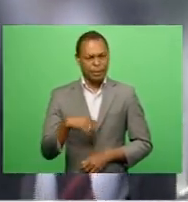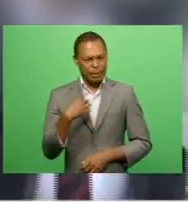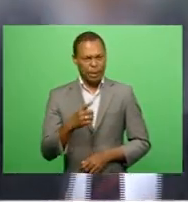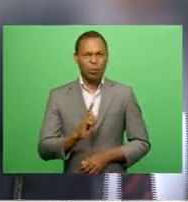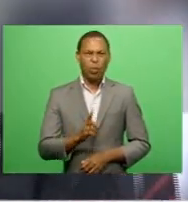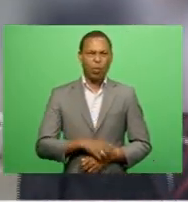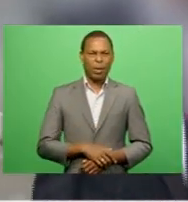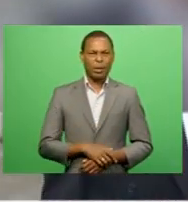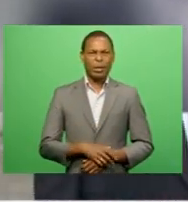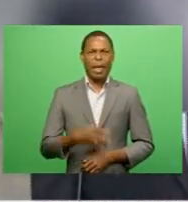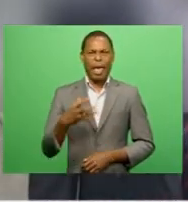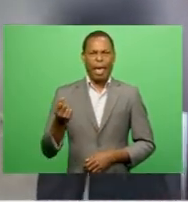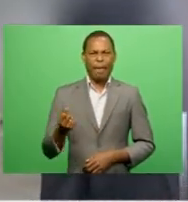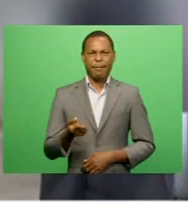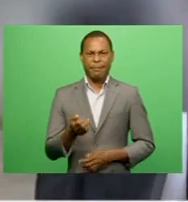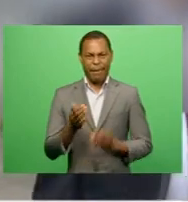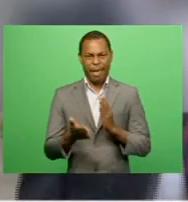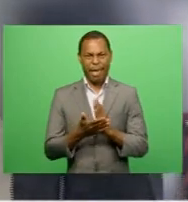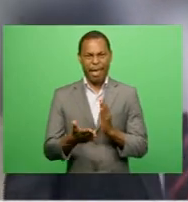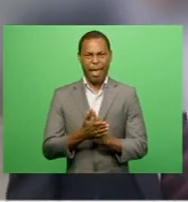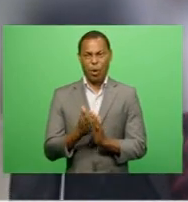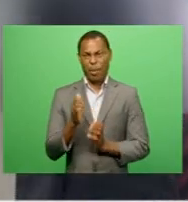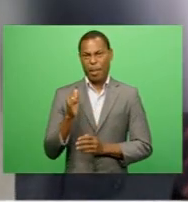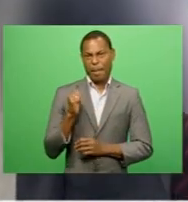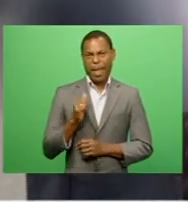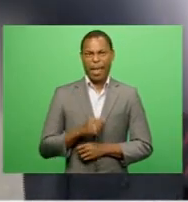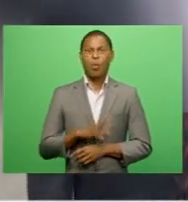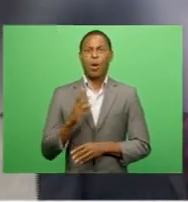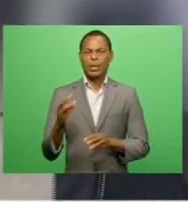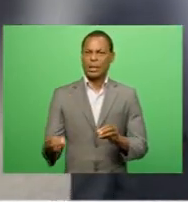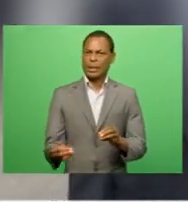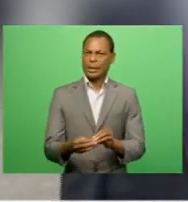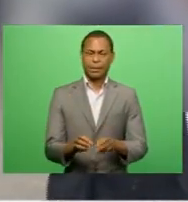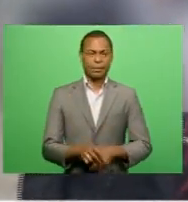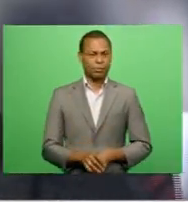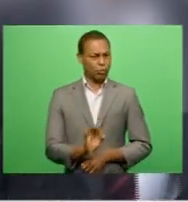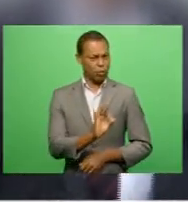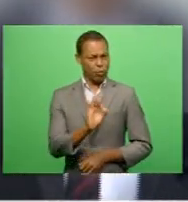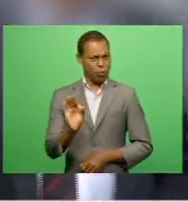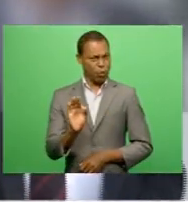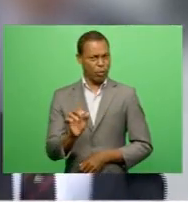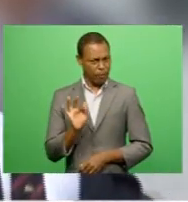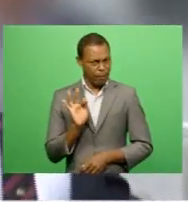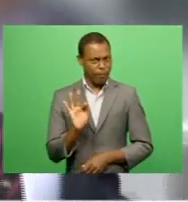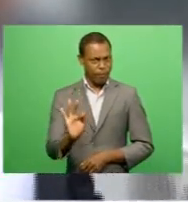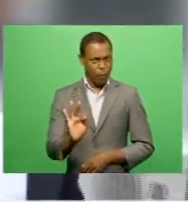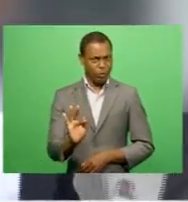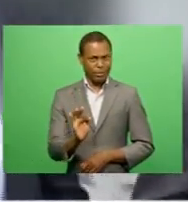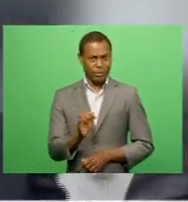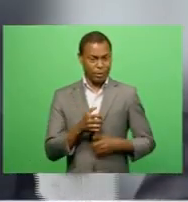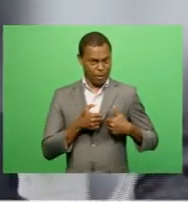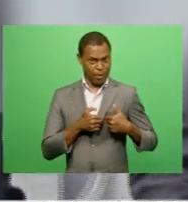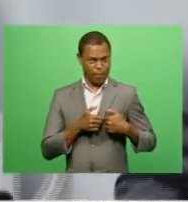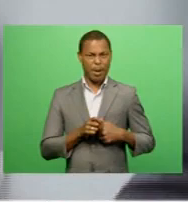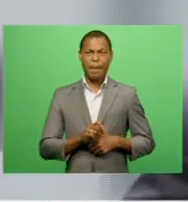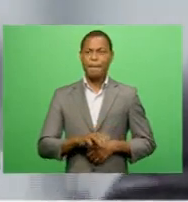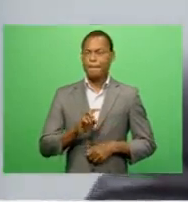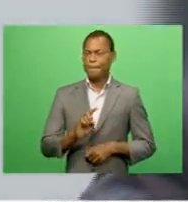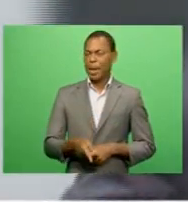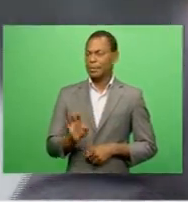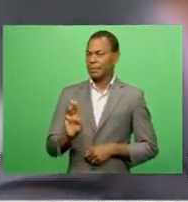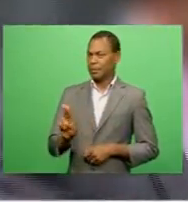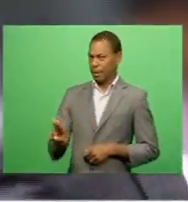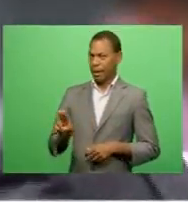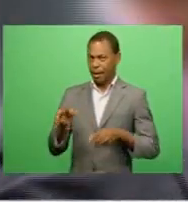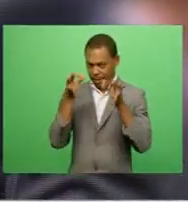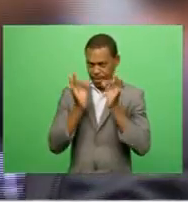hand on her back and kissed her. He said he didn't force his girlfriend to report the matter since it was her decision. The